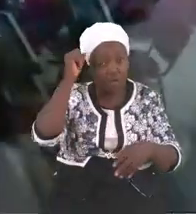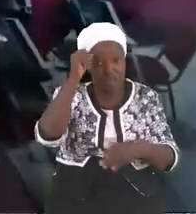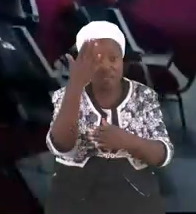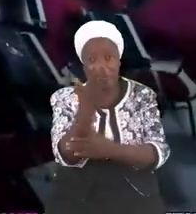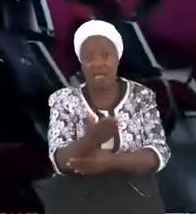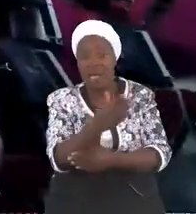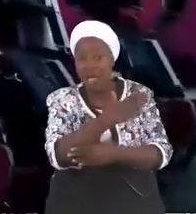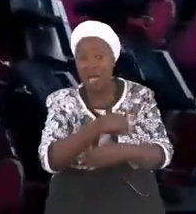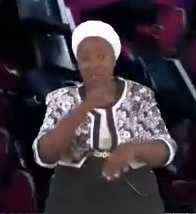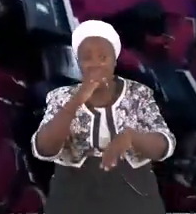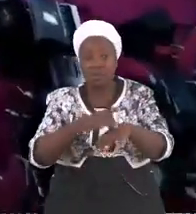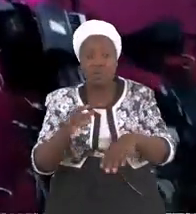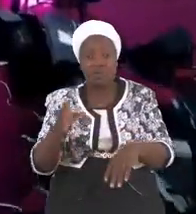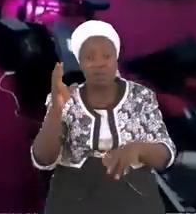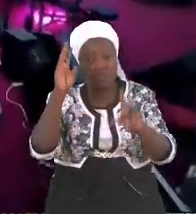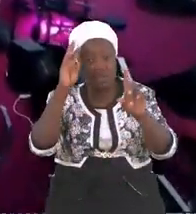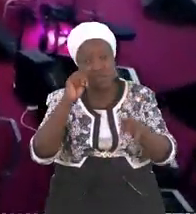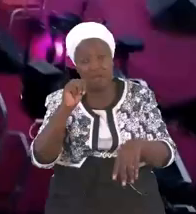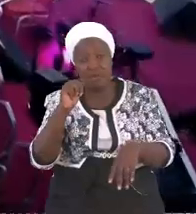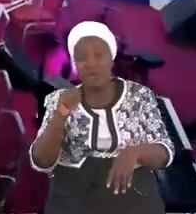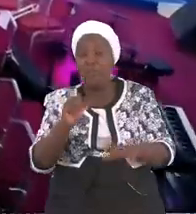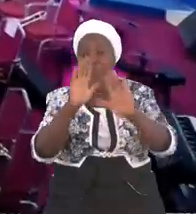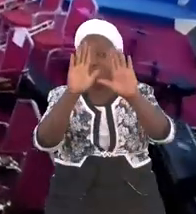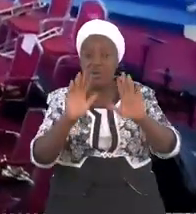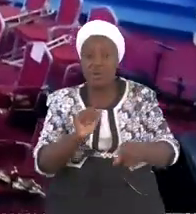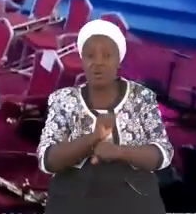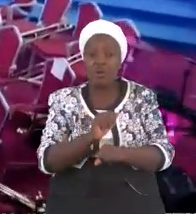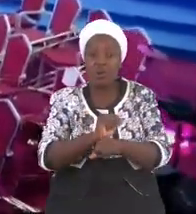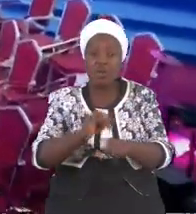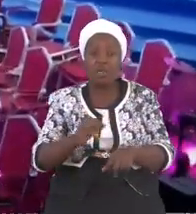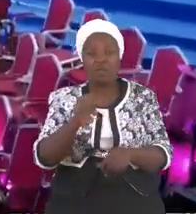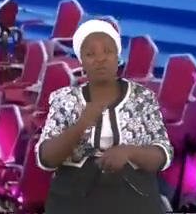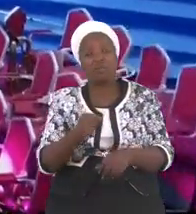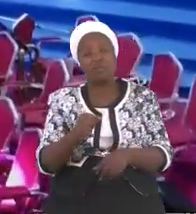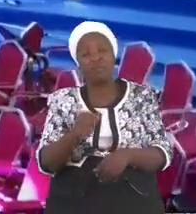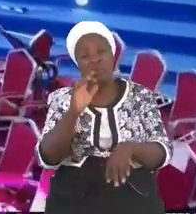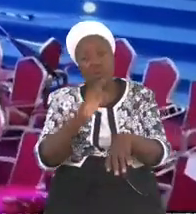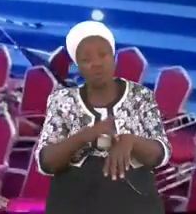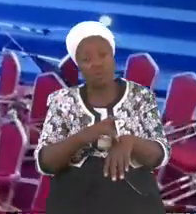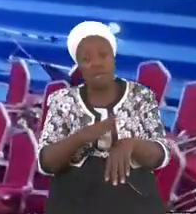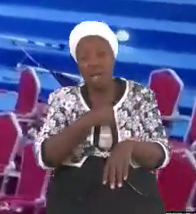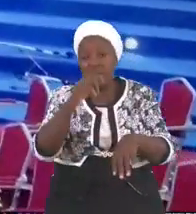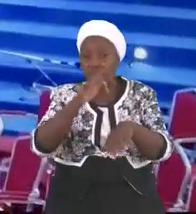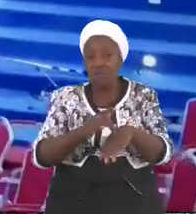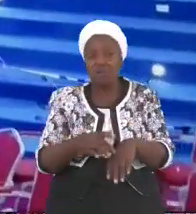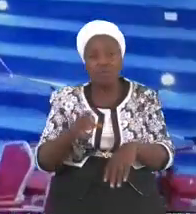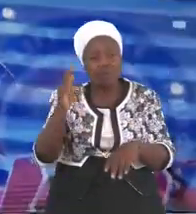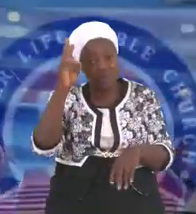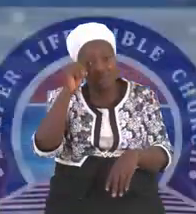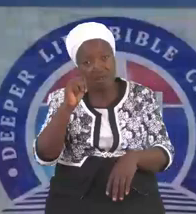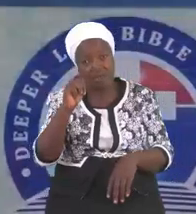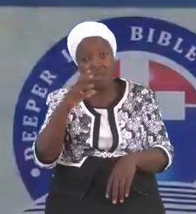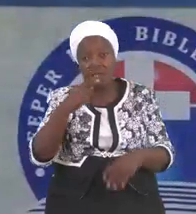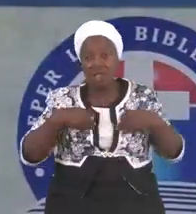touched him. Miracle working touch. And touched him. A healing touch. And touched him.